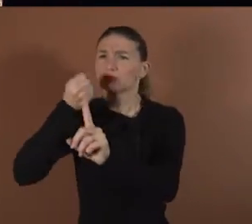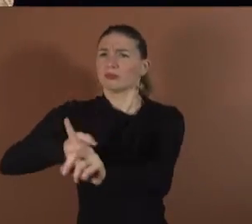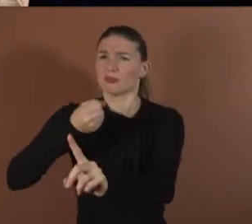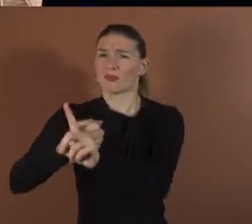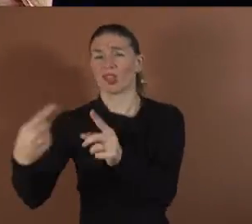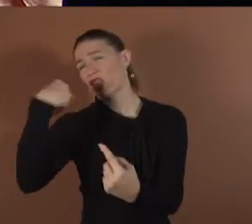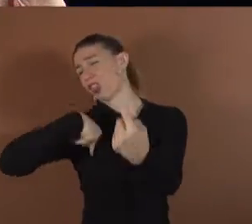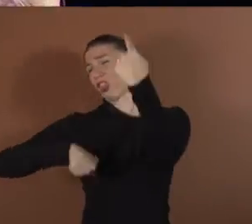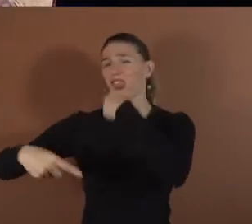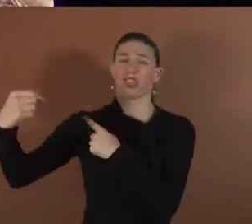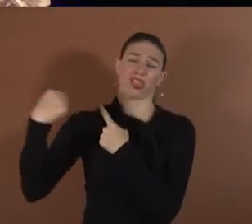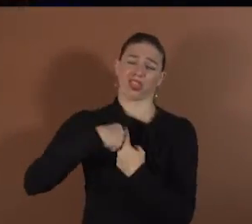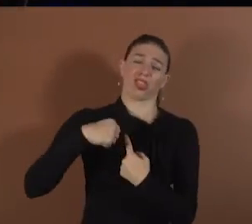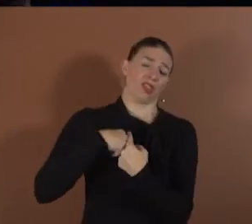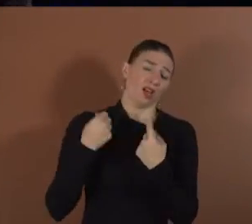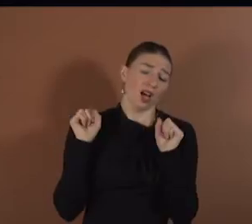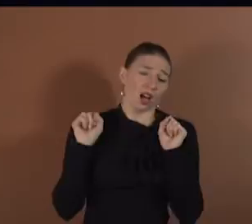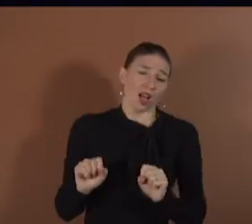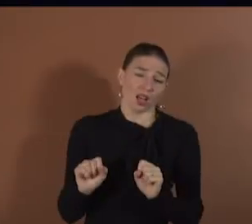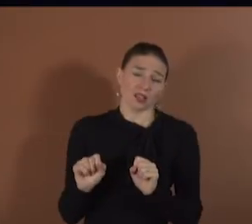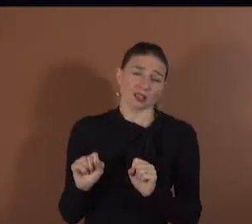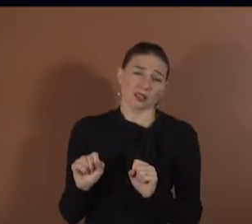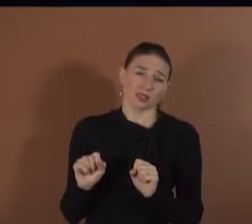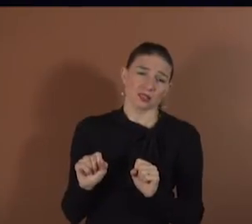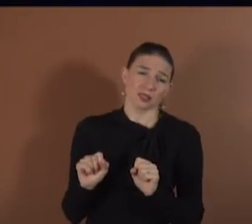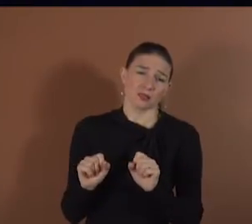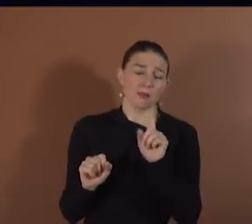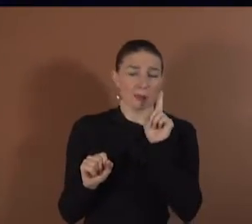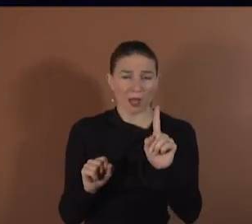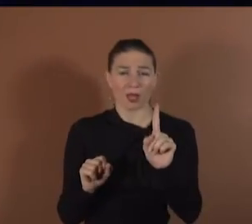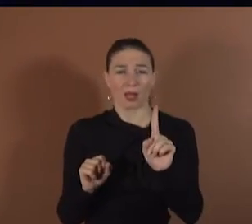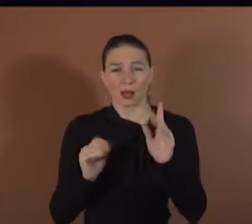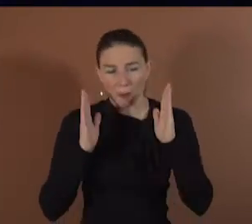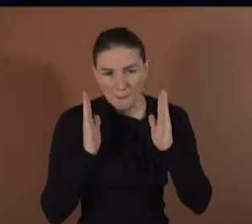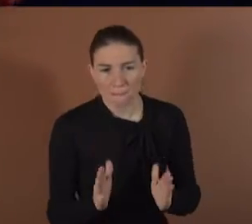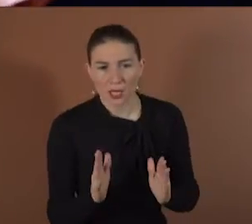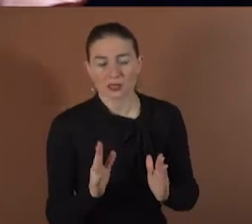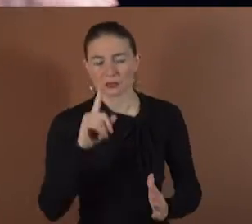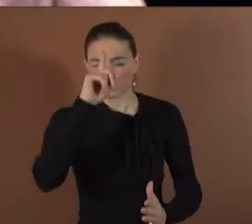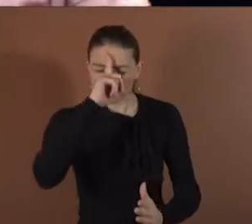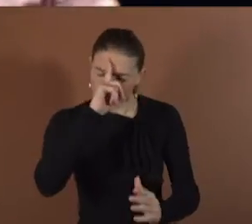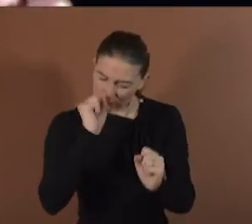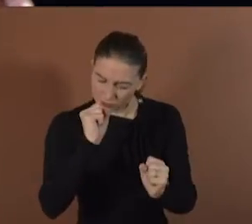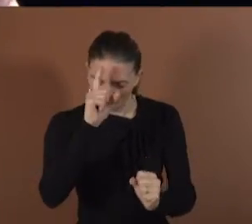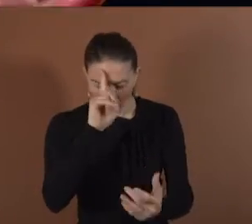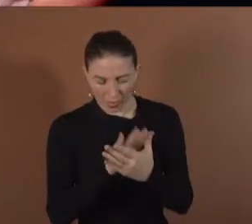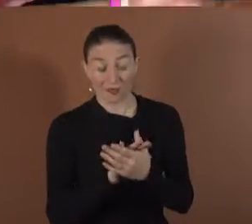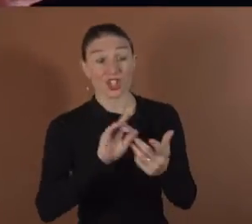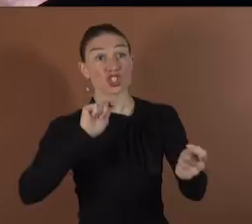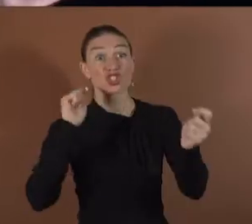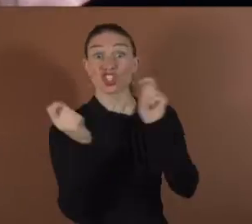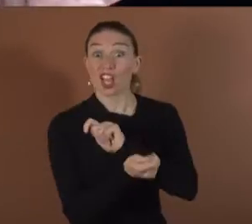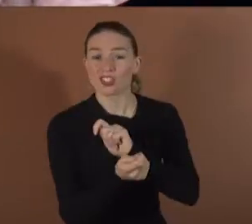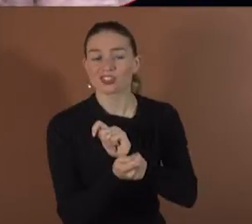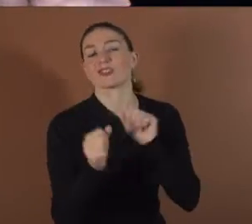world does also require a sense of belief that change, in fact, is possible. Now, as a